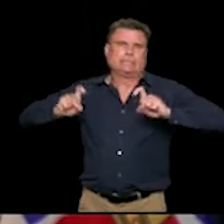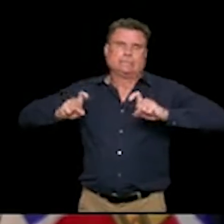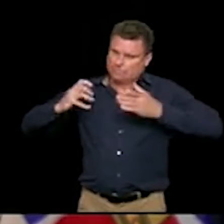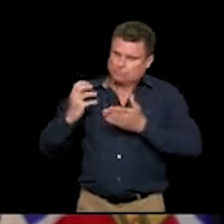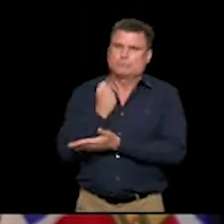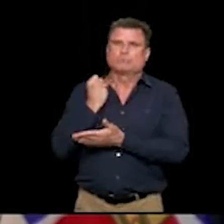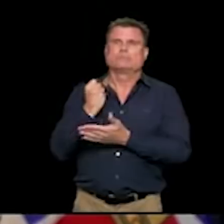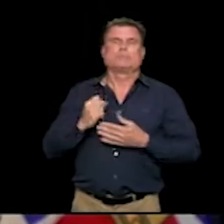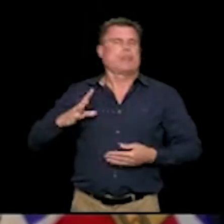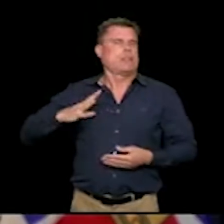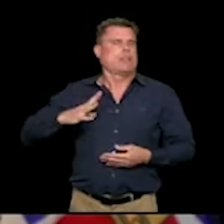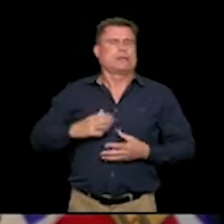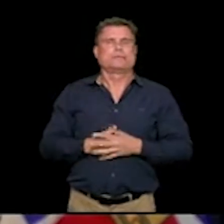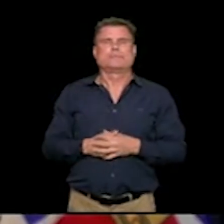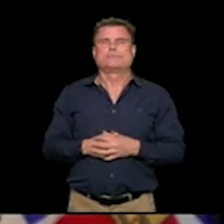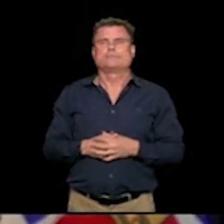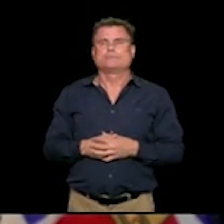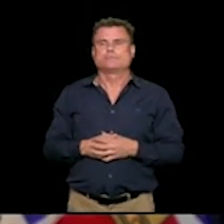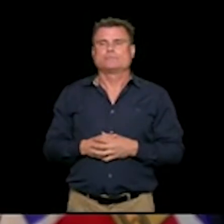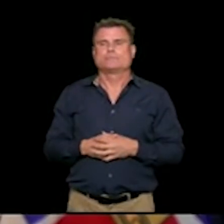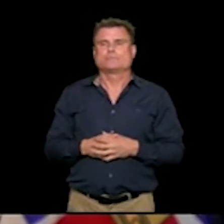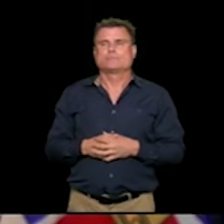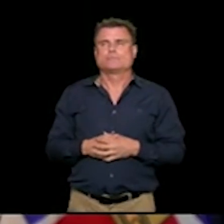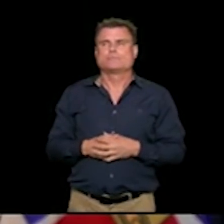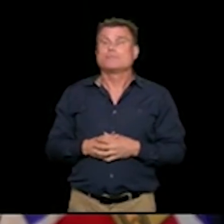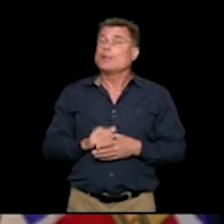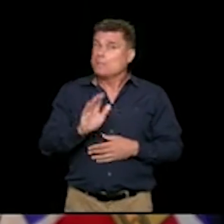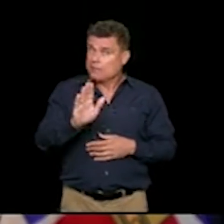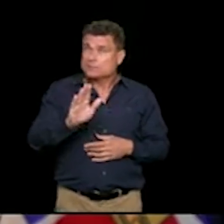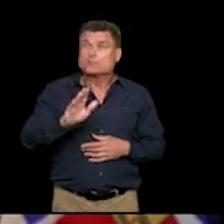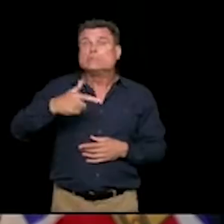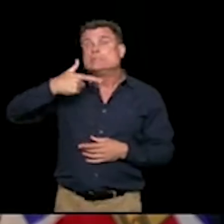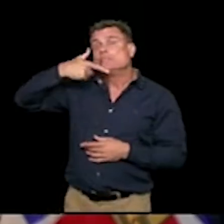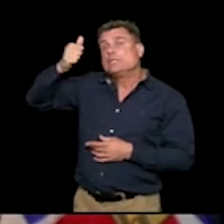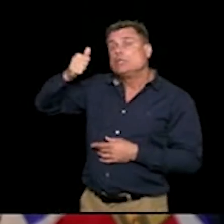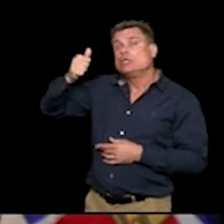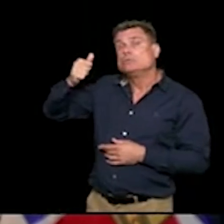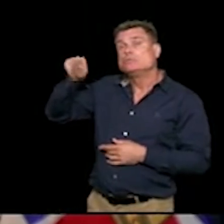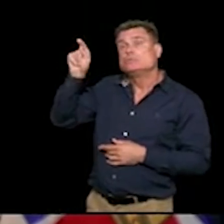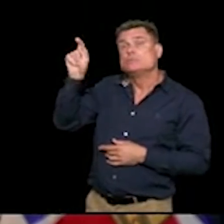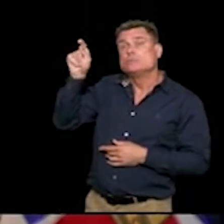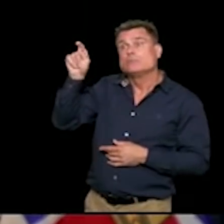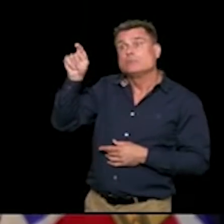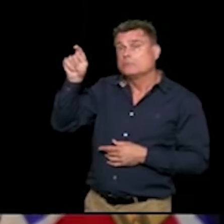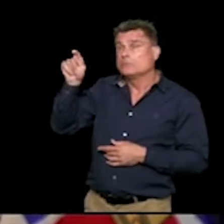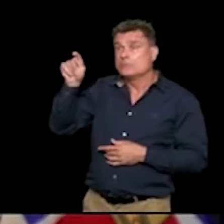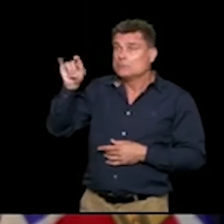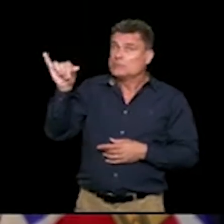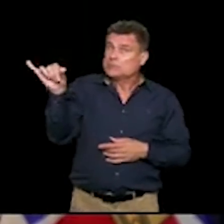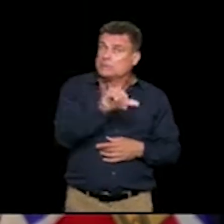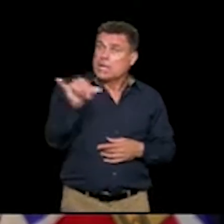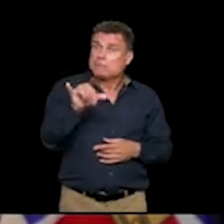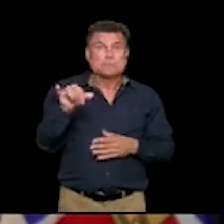we also found a very similar thing in elderly people, particularly our elders in long-term care, that sometimes they had